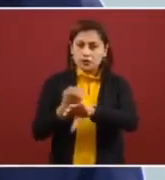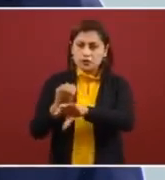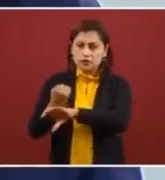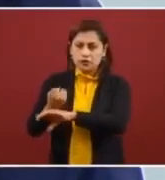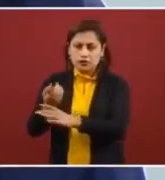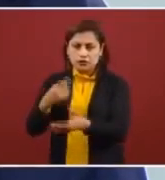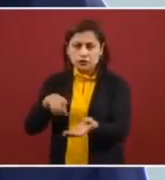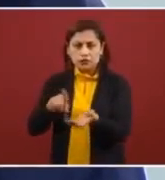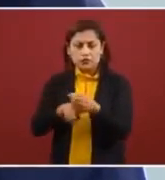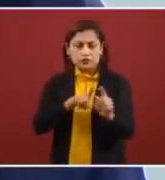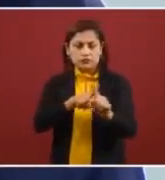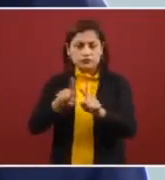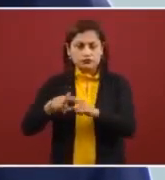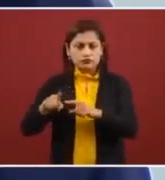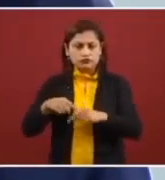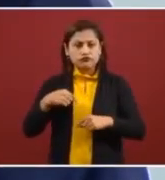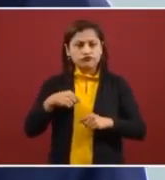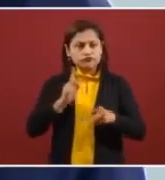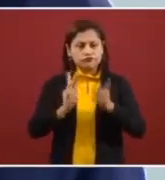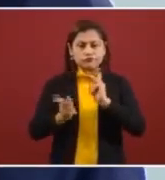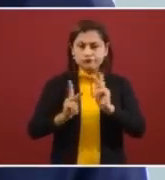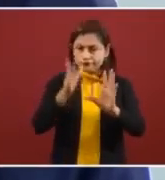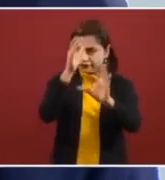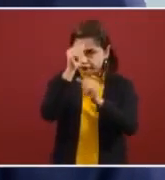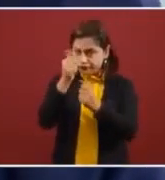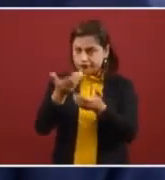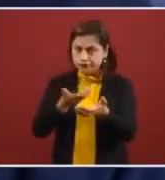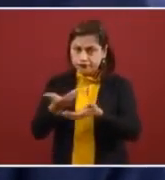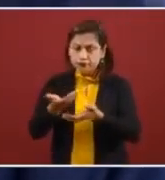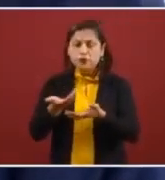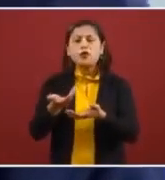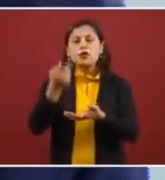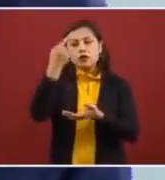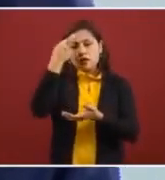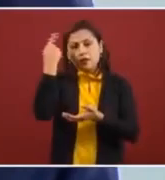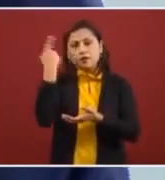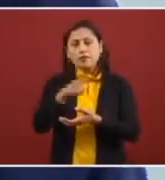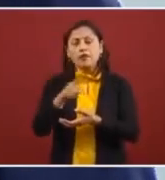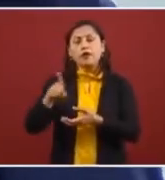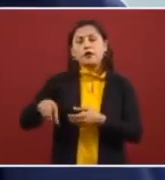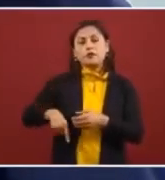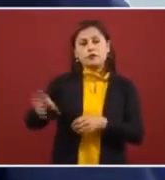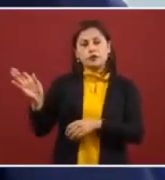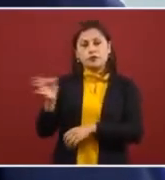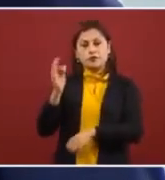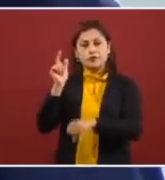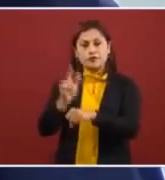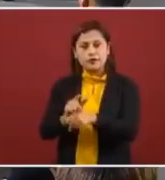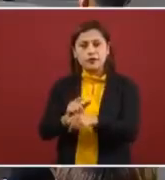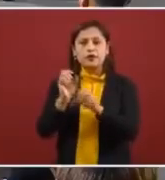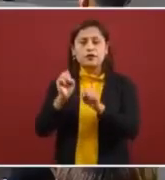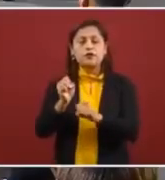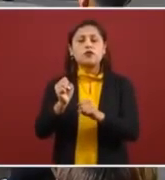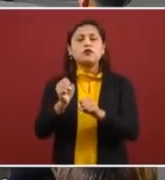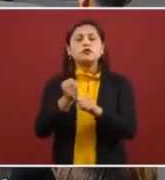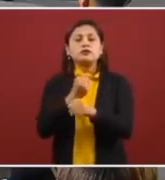be coordinating it with federal, and they will collaborate with